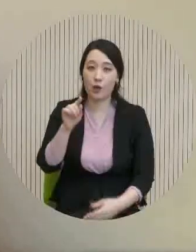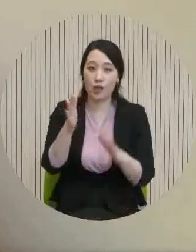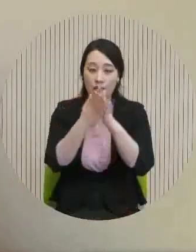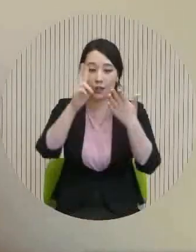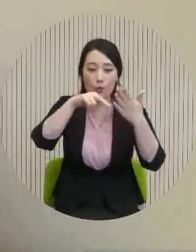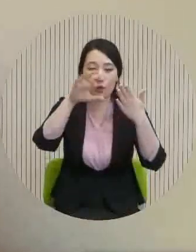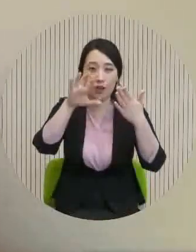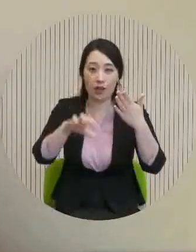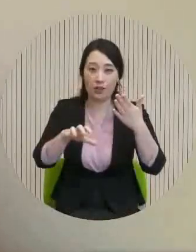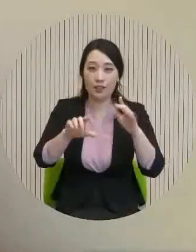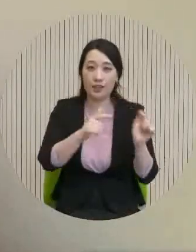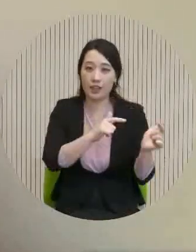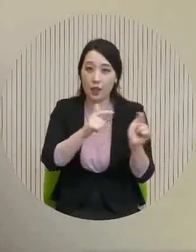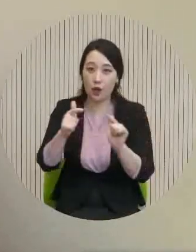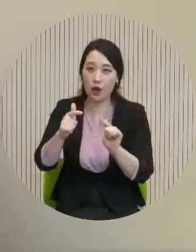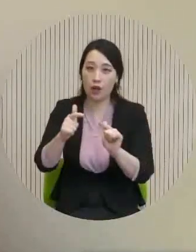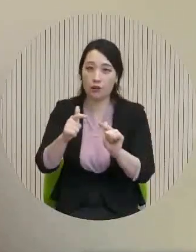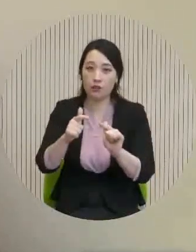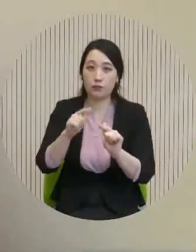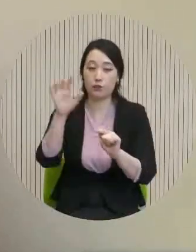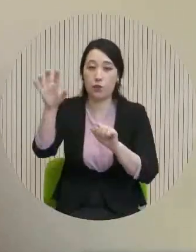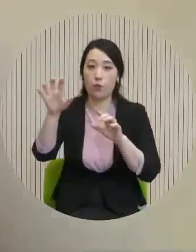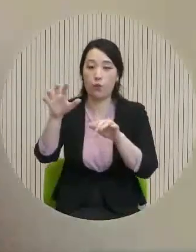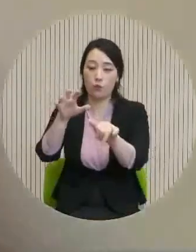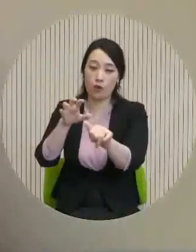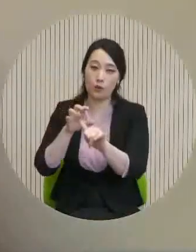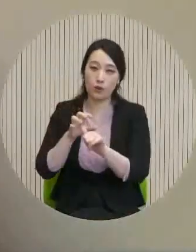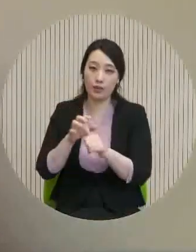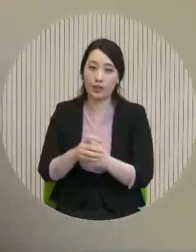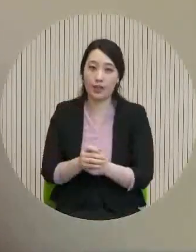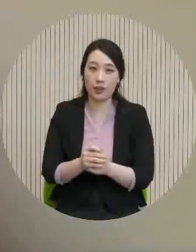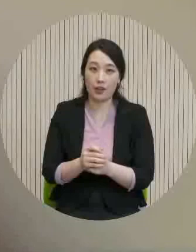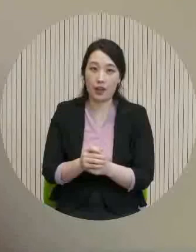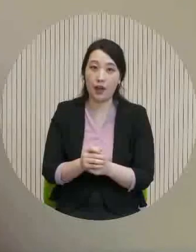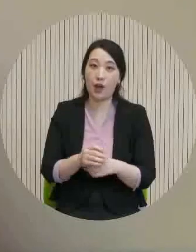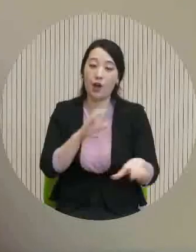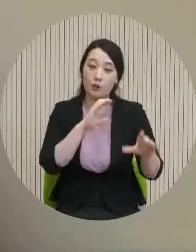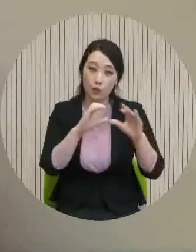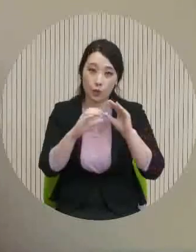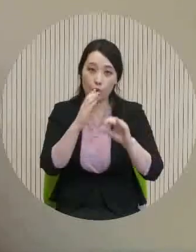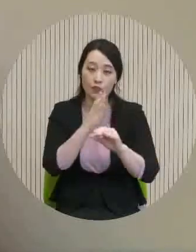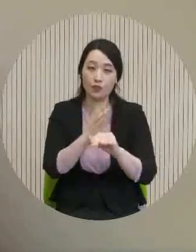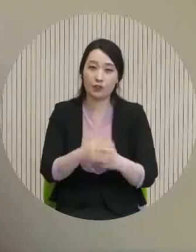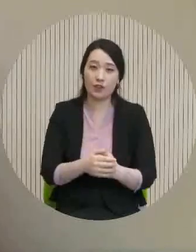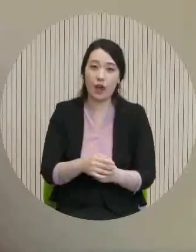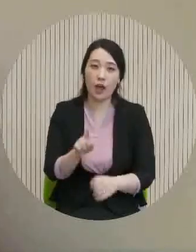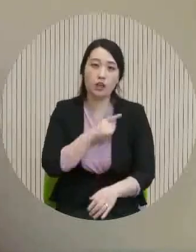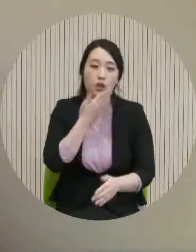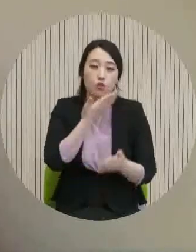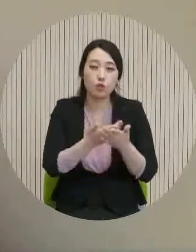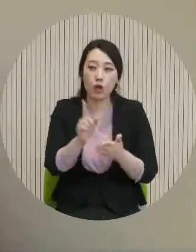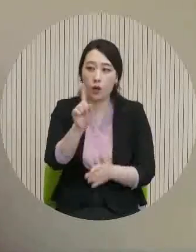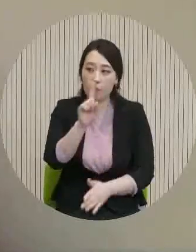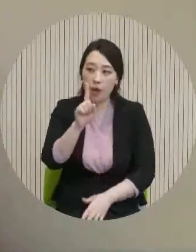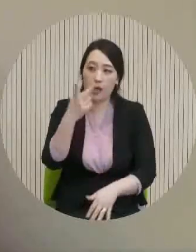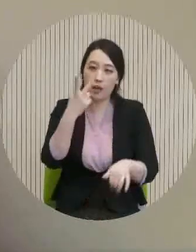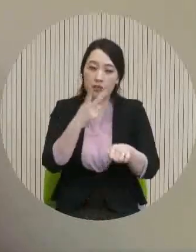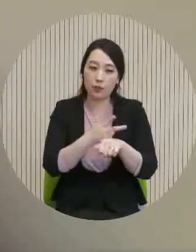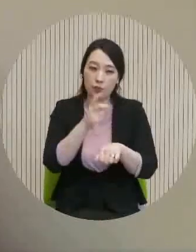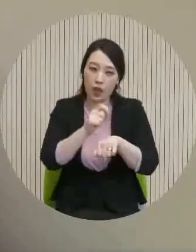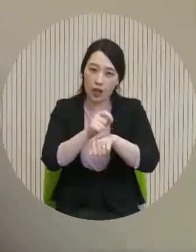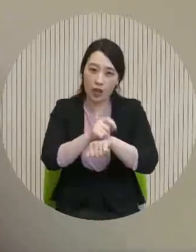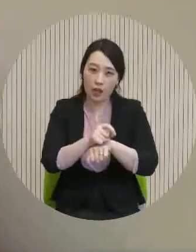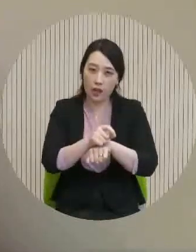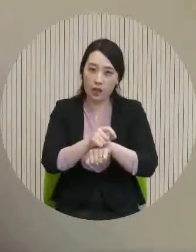platforms. But the idea is to get the teachers acquainted with these workshops, and then they can book